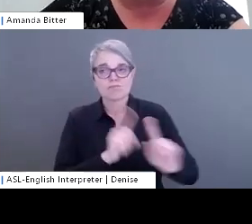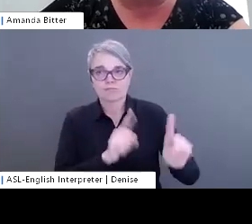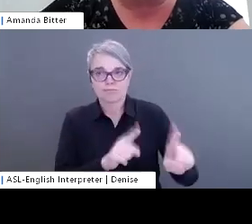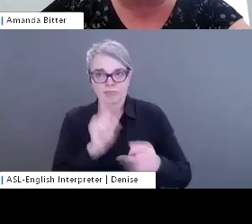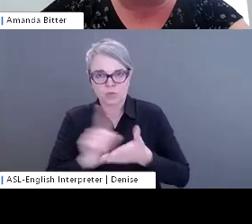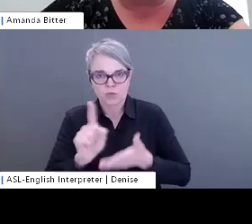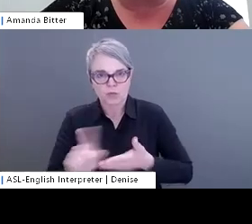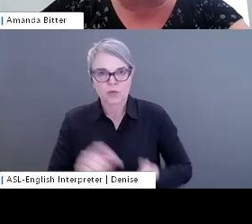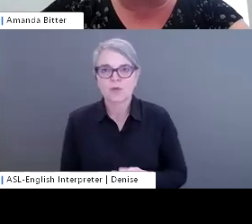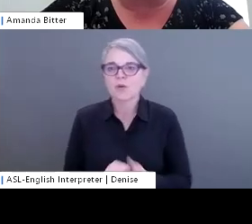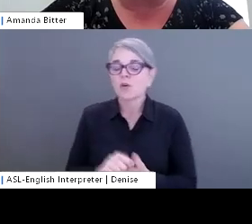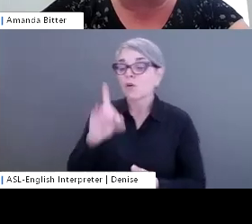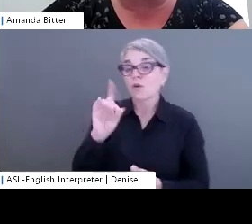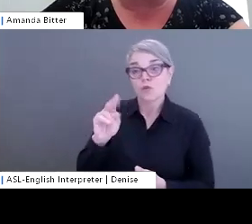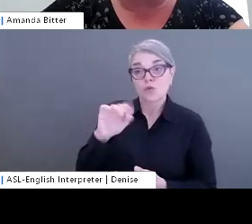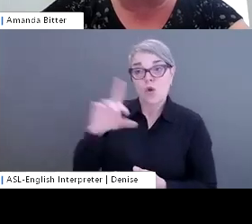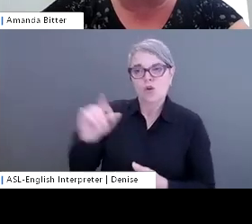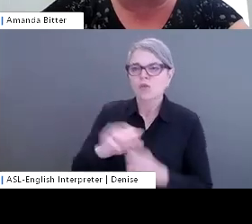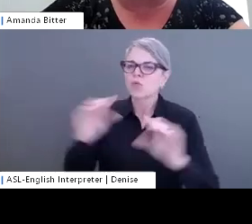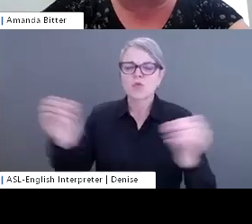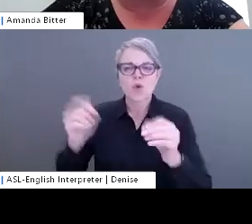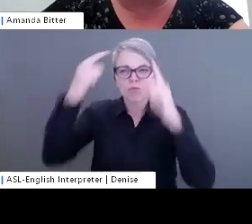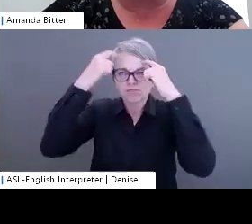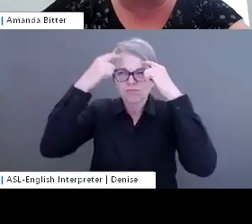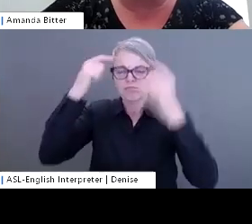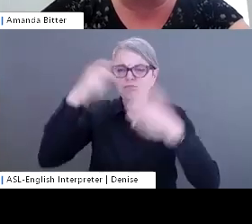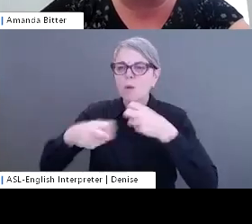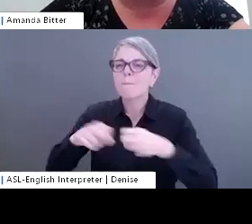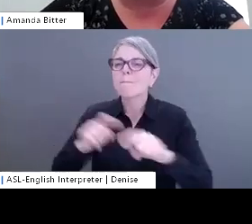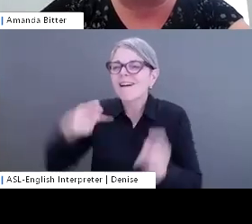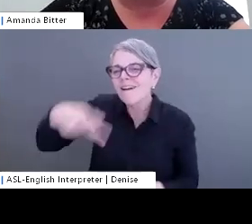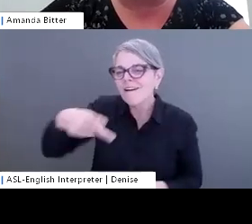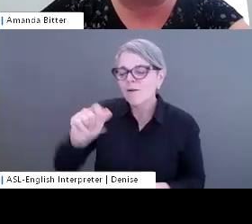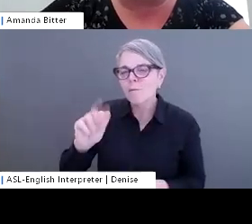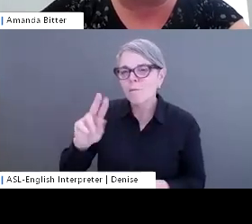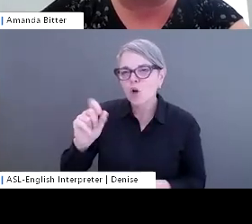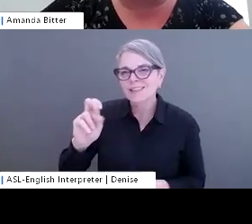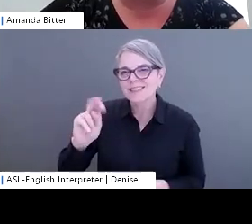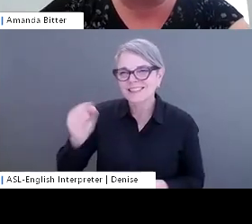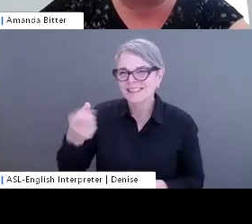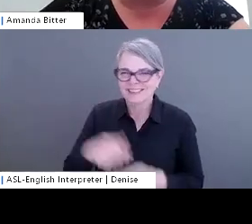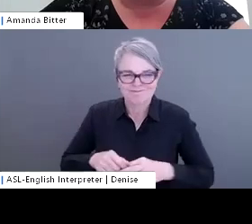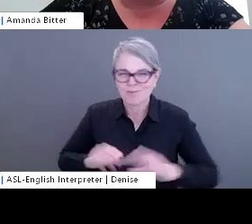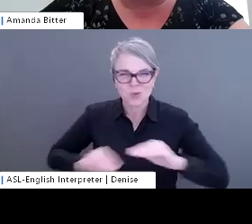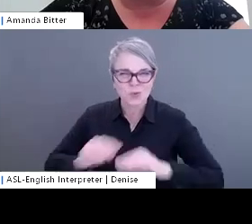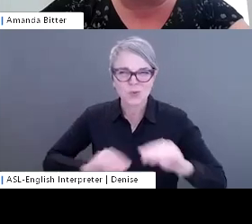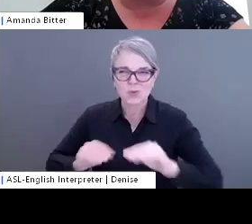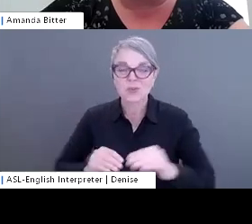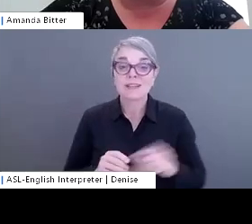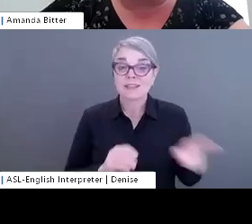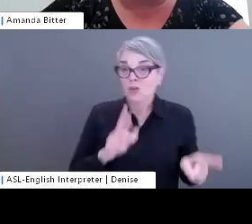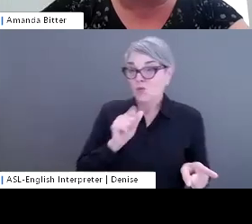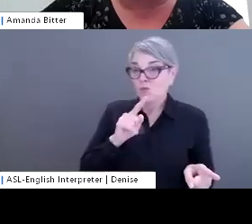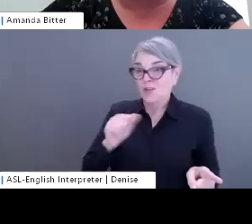no cognitive issues, but he does have Parkinson's disease and is not very mobile. There was blood on Rita's shirt. She advised she had cut